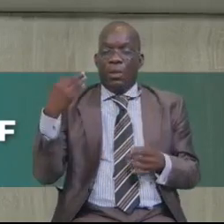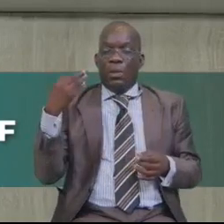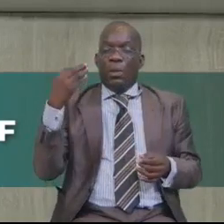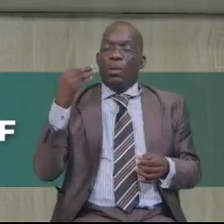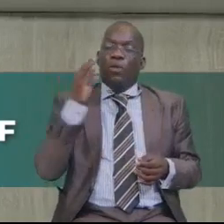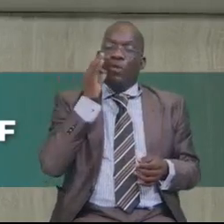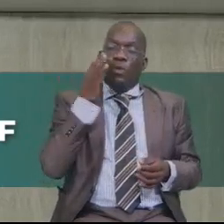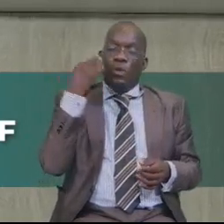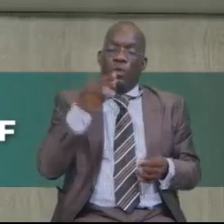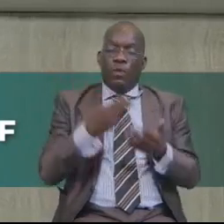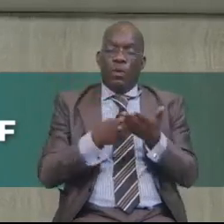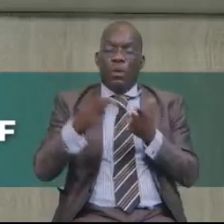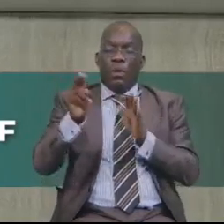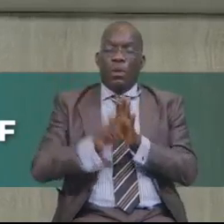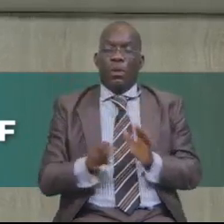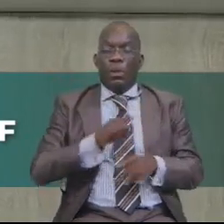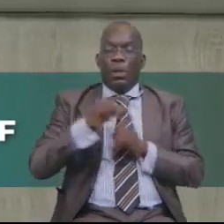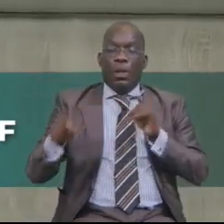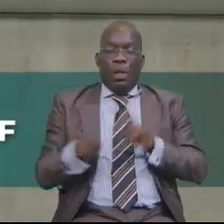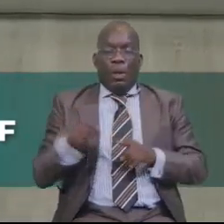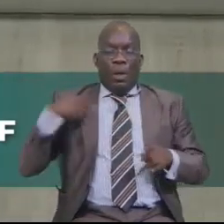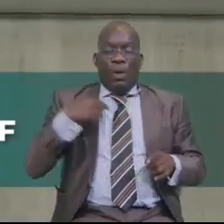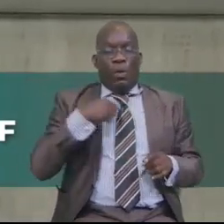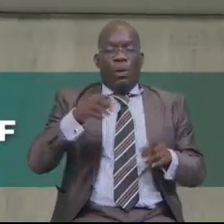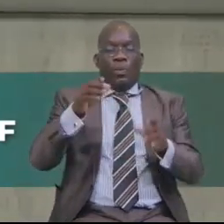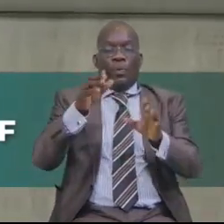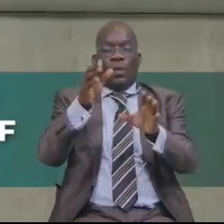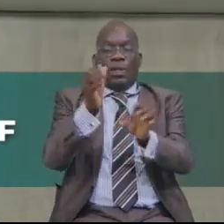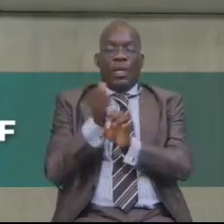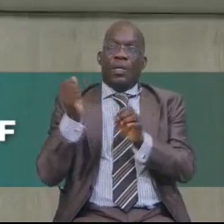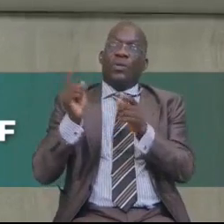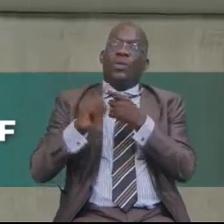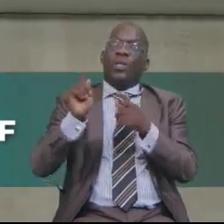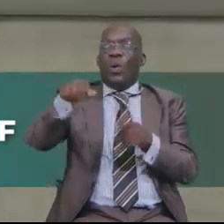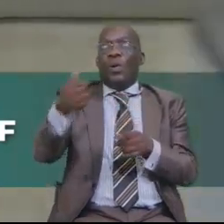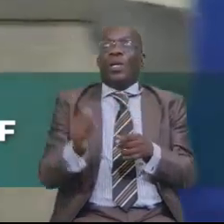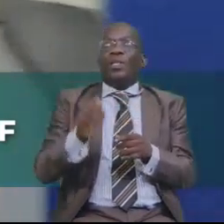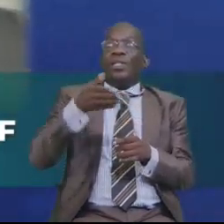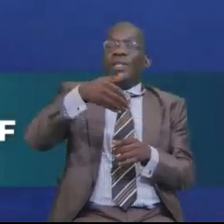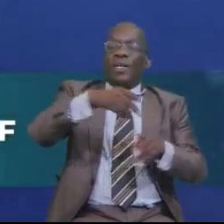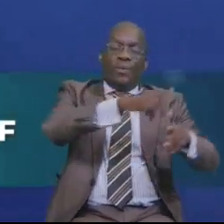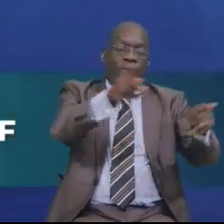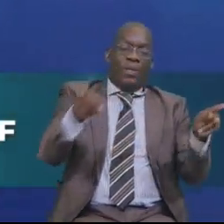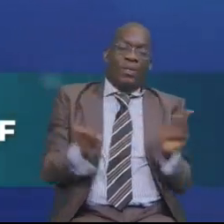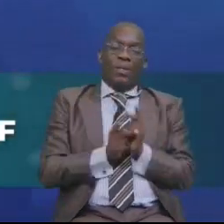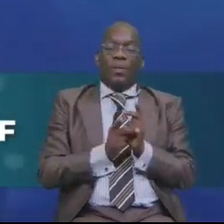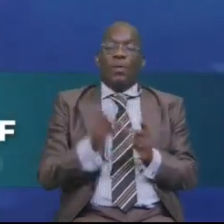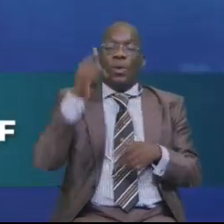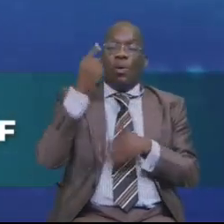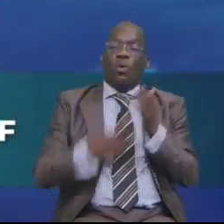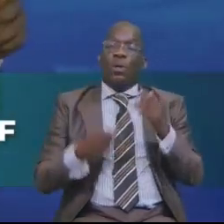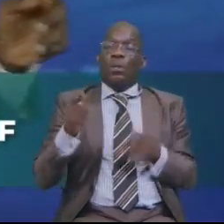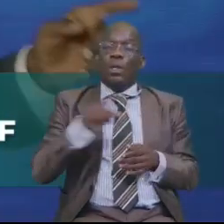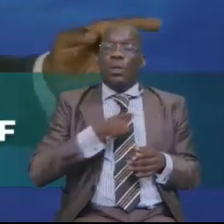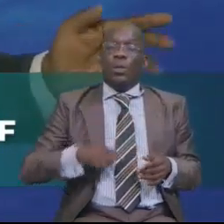of holiness. When we eventually get on the other side, what the Lord will reward us